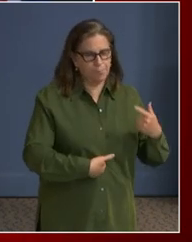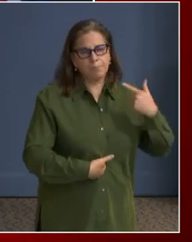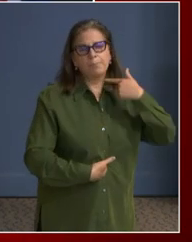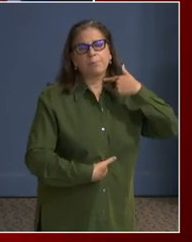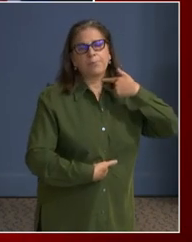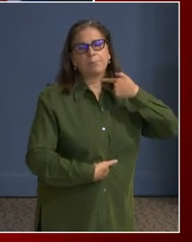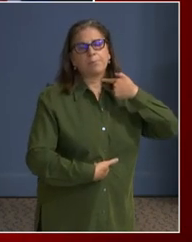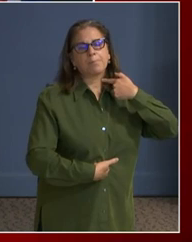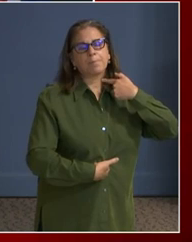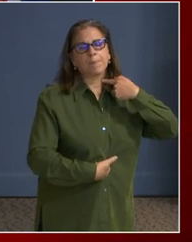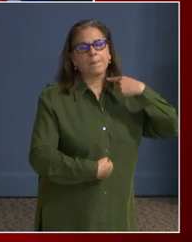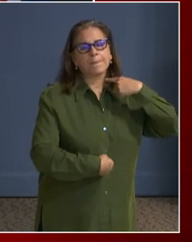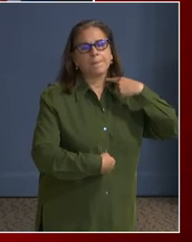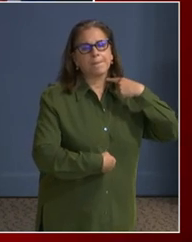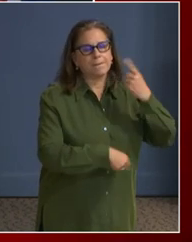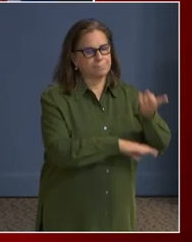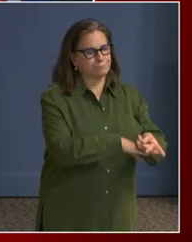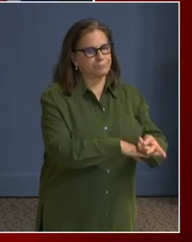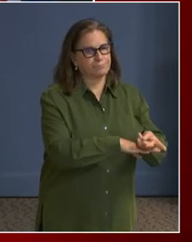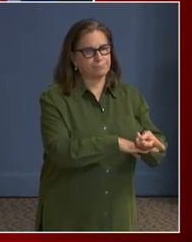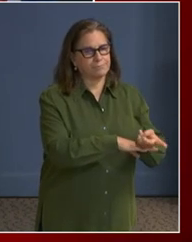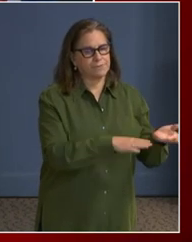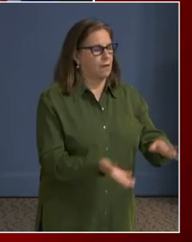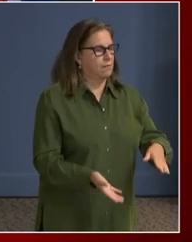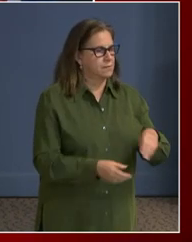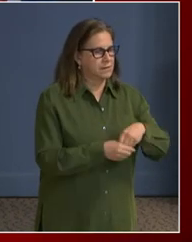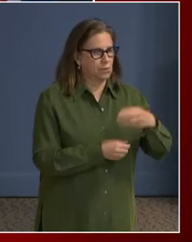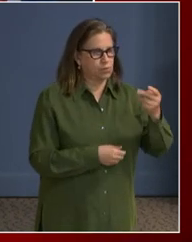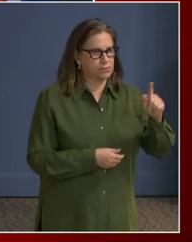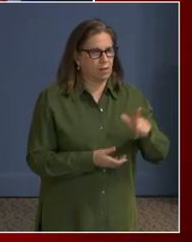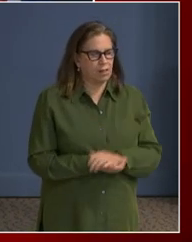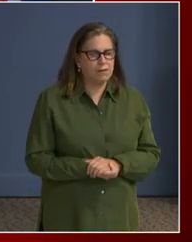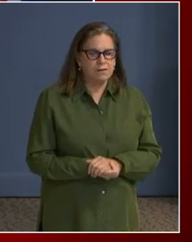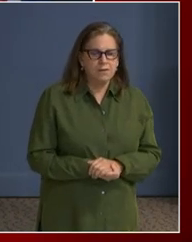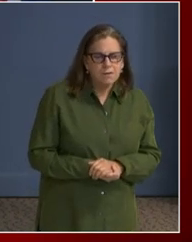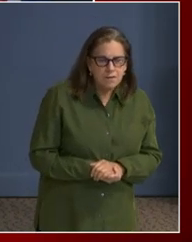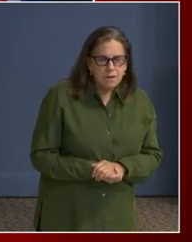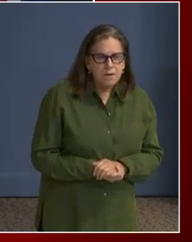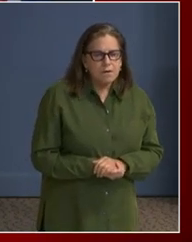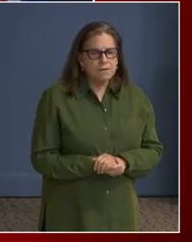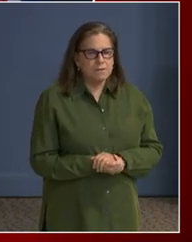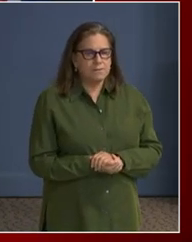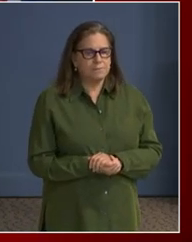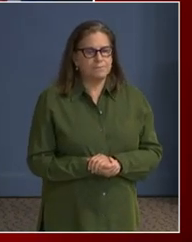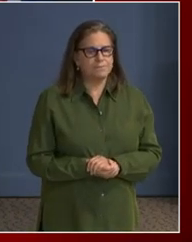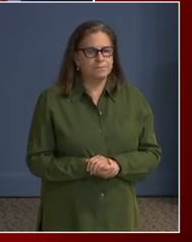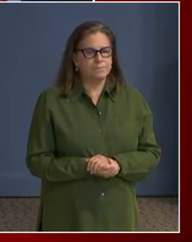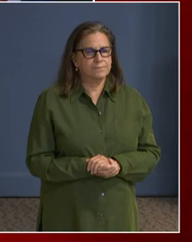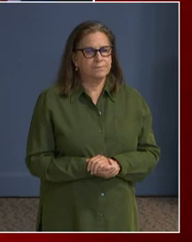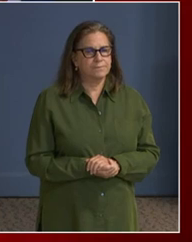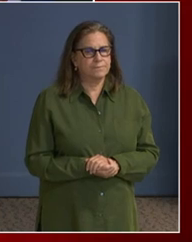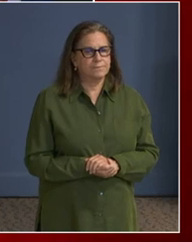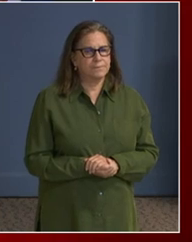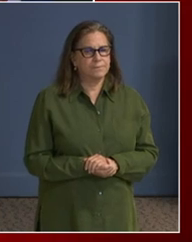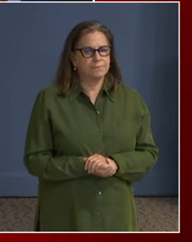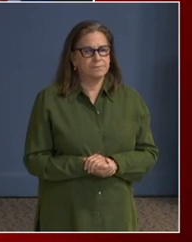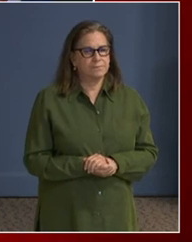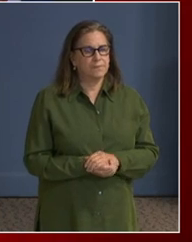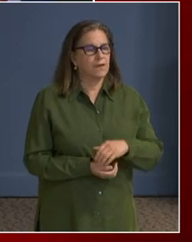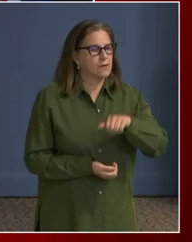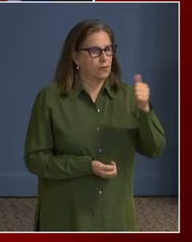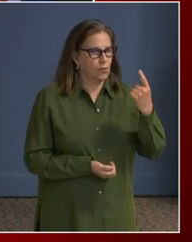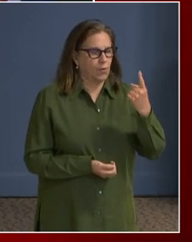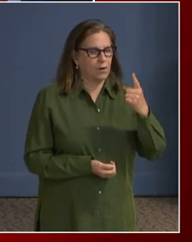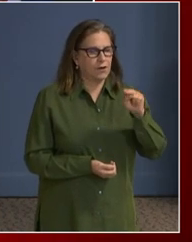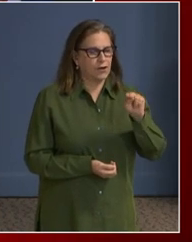pronounced. And then we had in the 2200 block of Newton Street, we had the decedent in this case